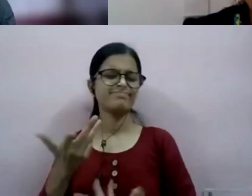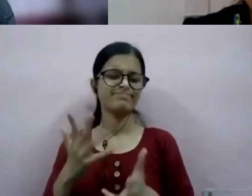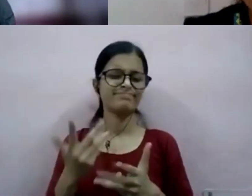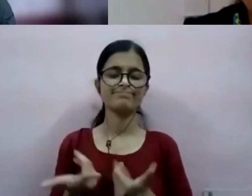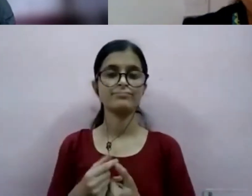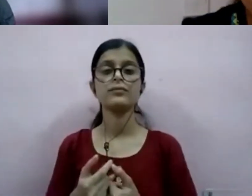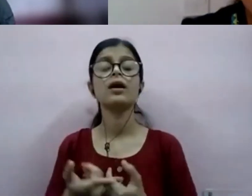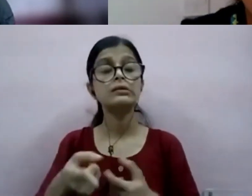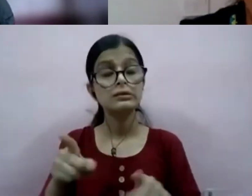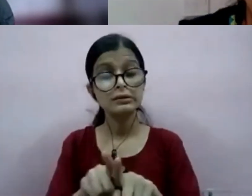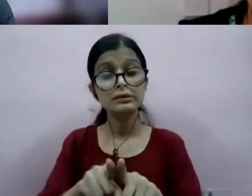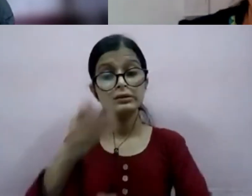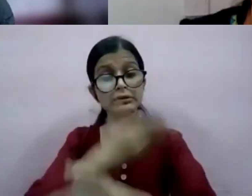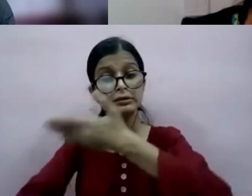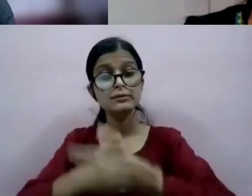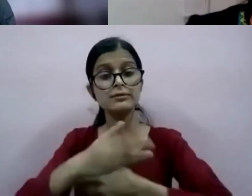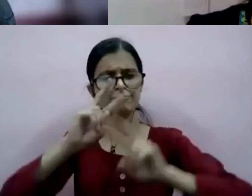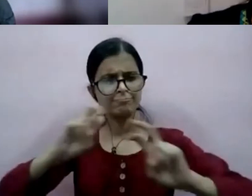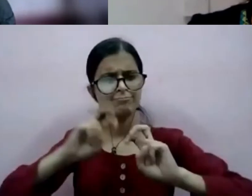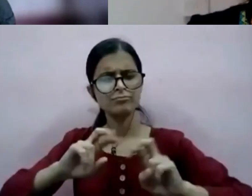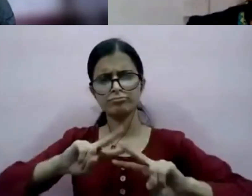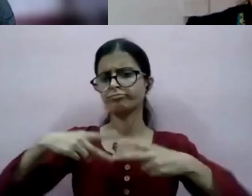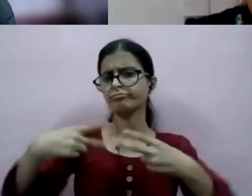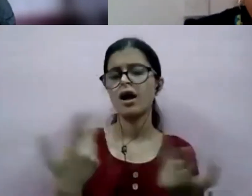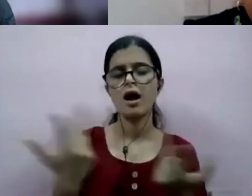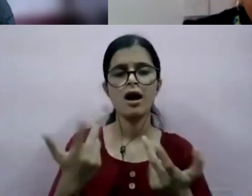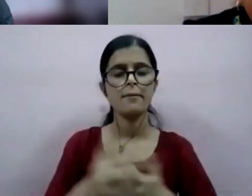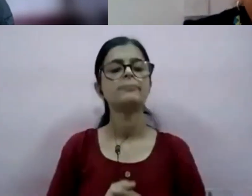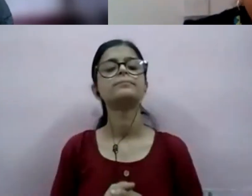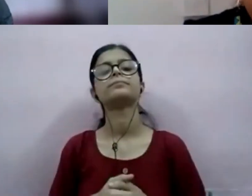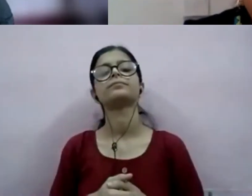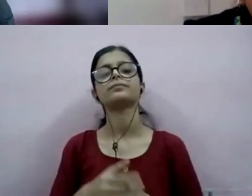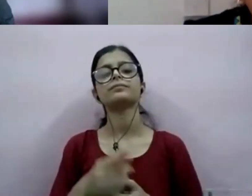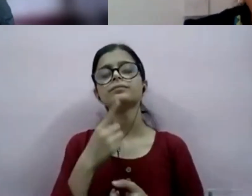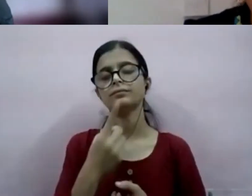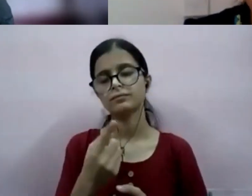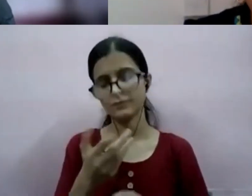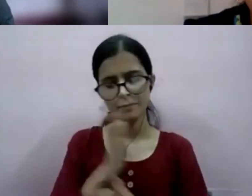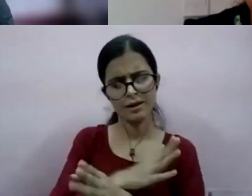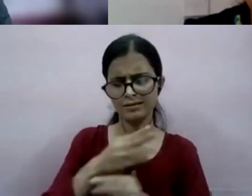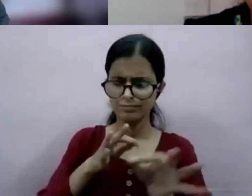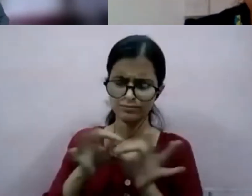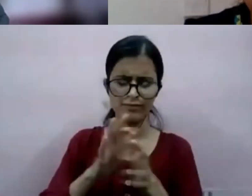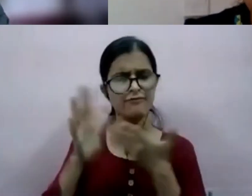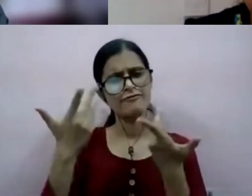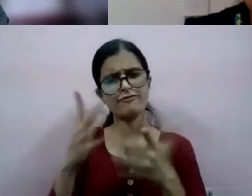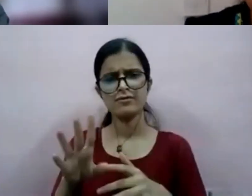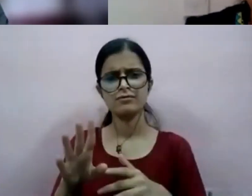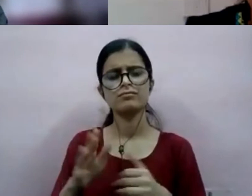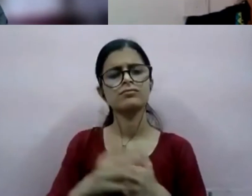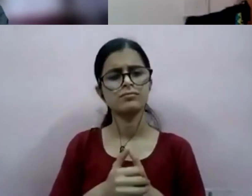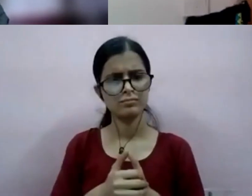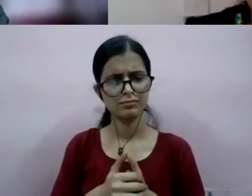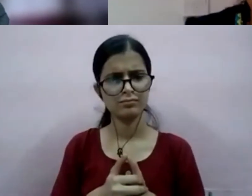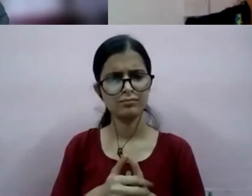How would disability research respond to that question? I mean, I think I covered that before. I think that, you know, it is one source of